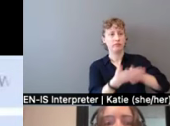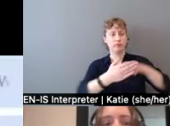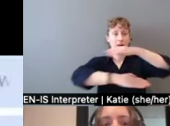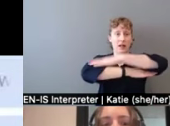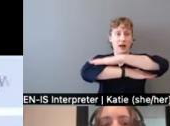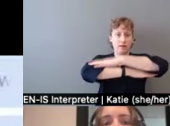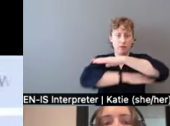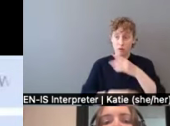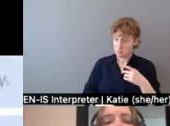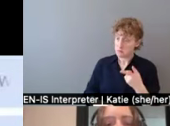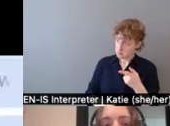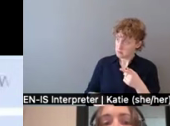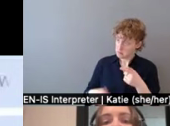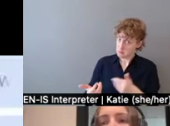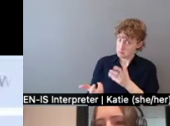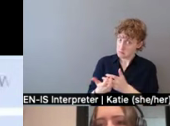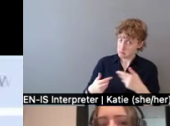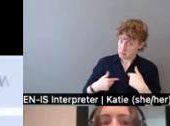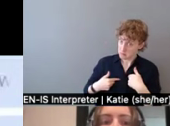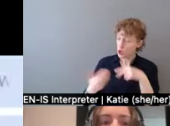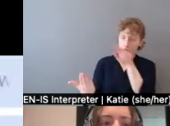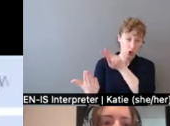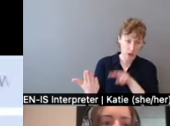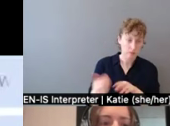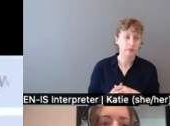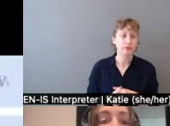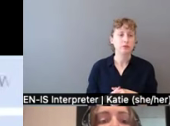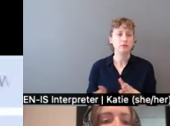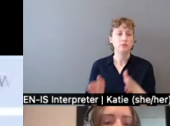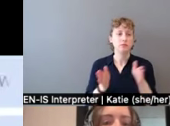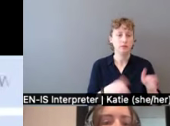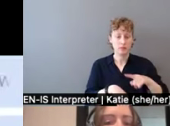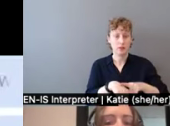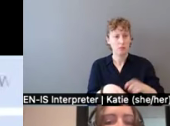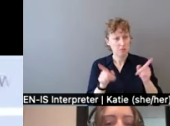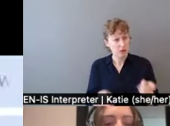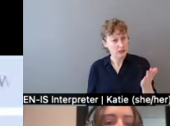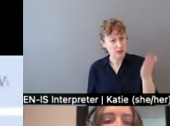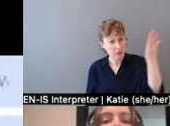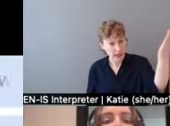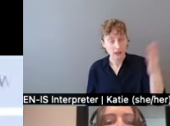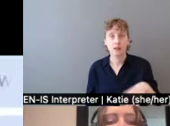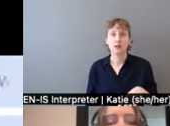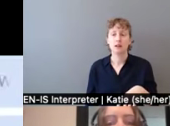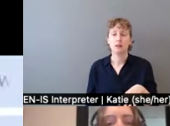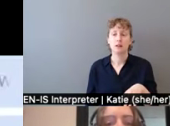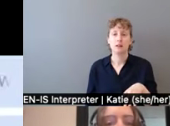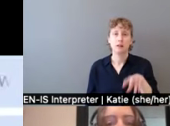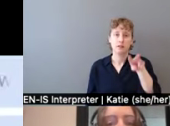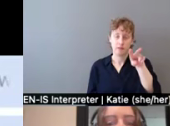interested in. The deadline, important to remember, 12 February 2026